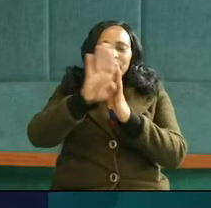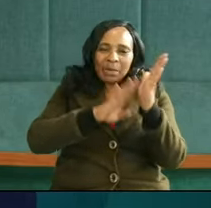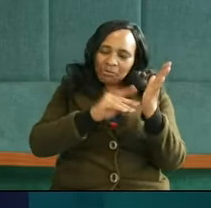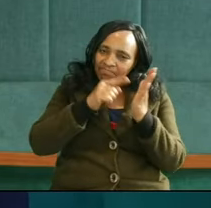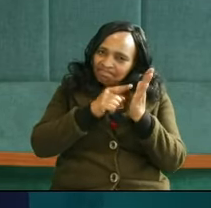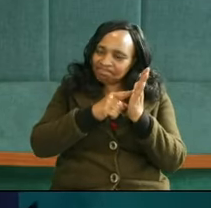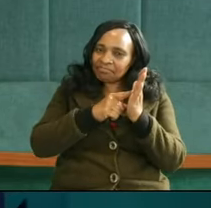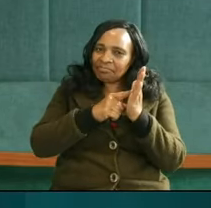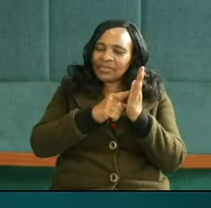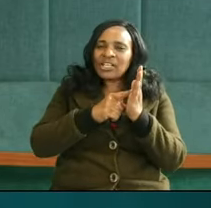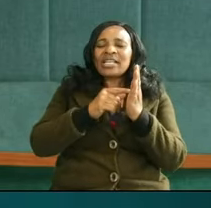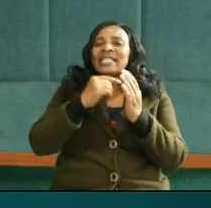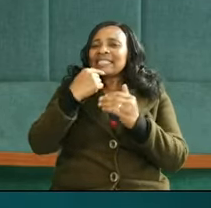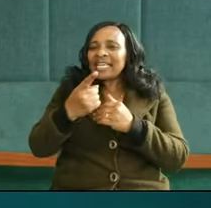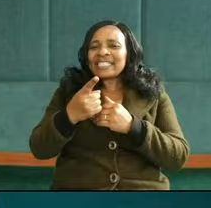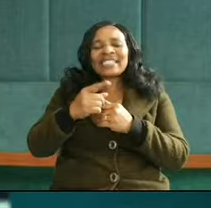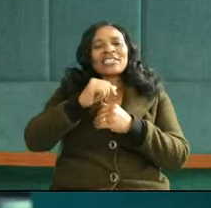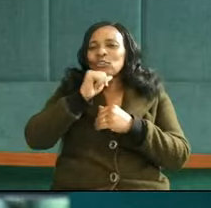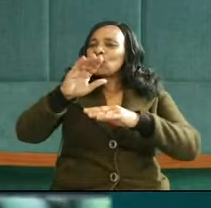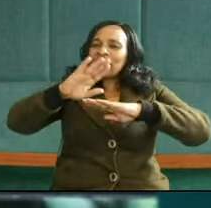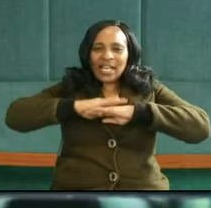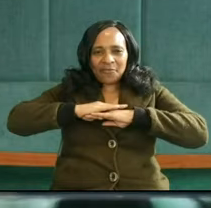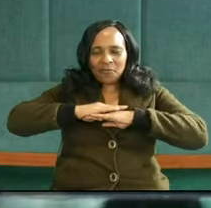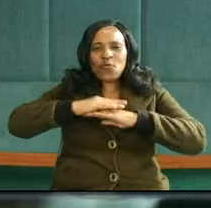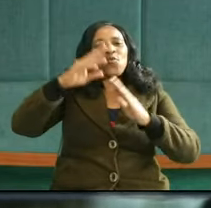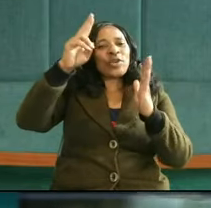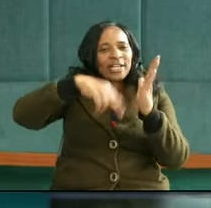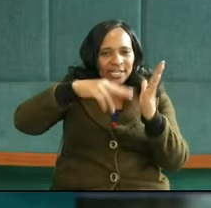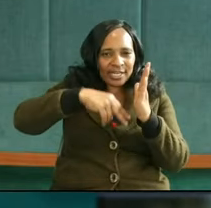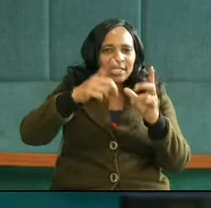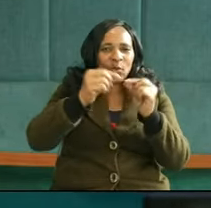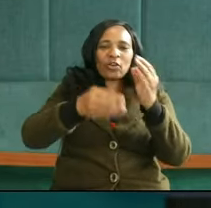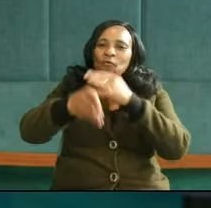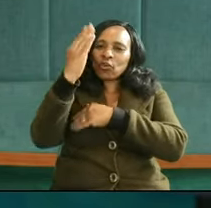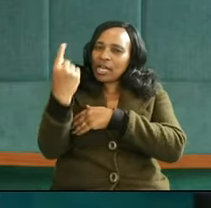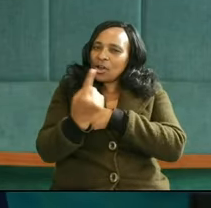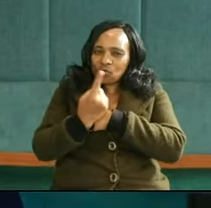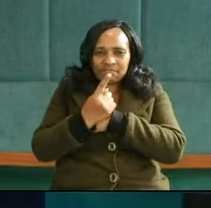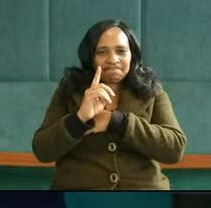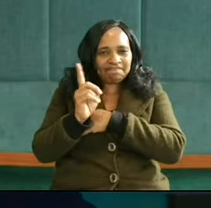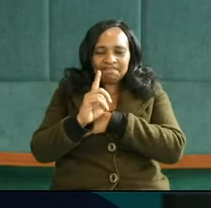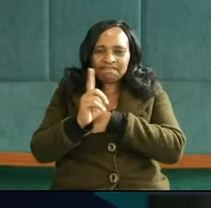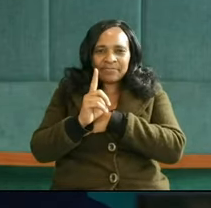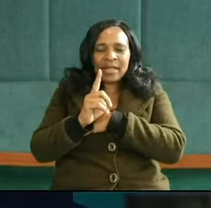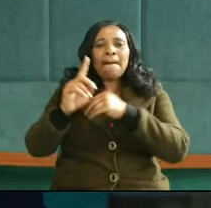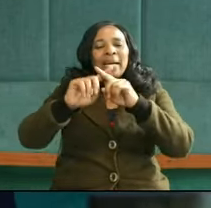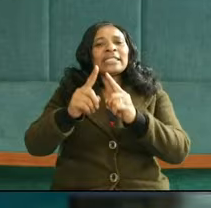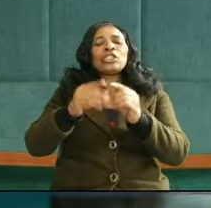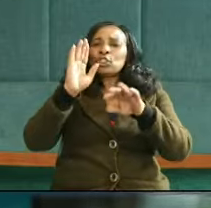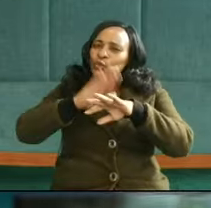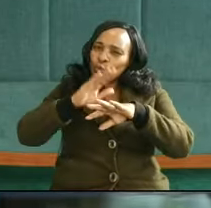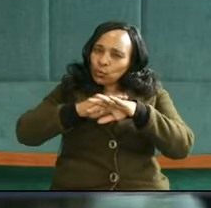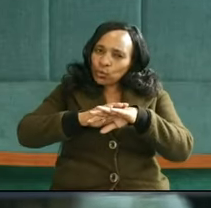know that it is not enough that we read the word of God. It is necessary